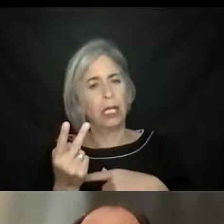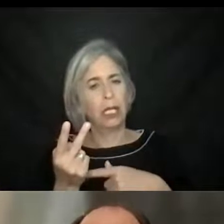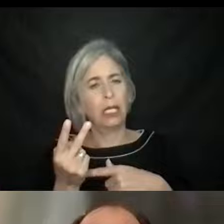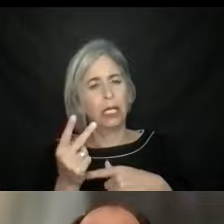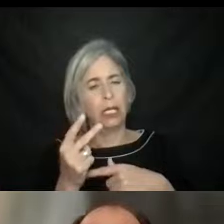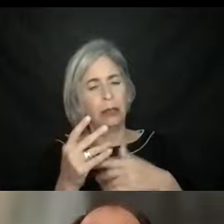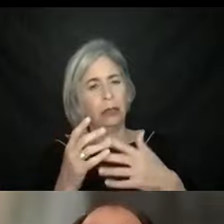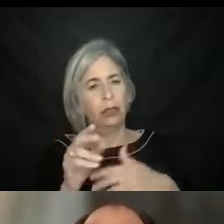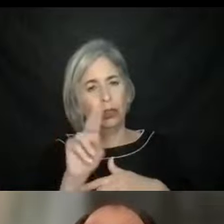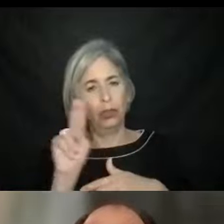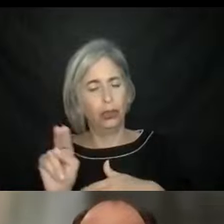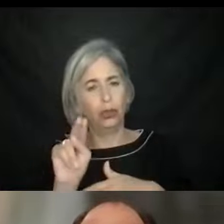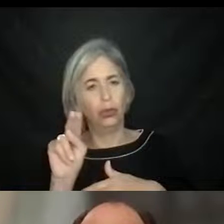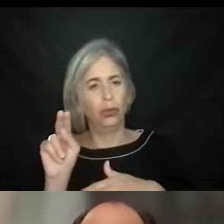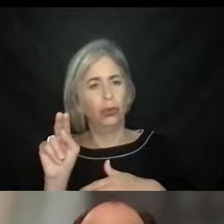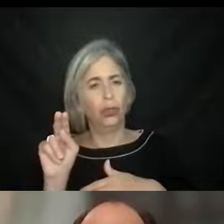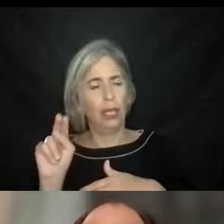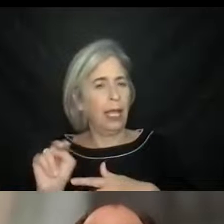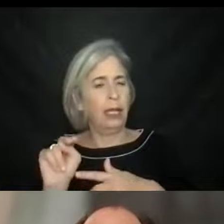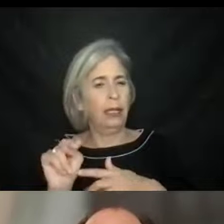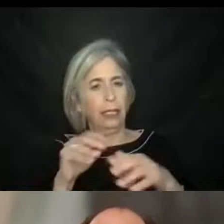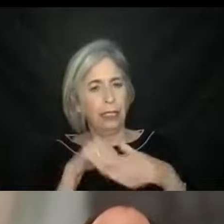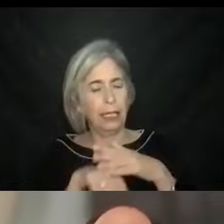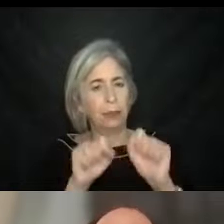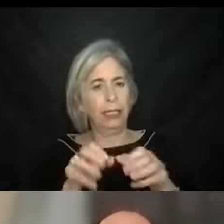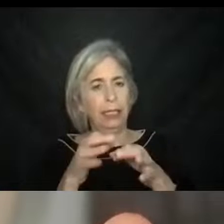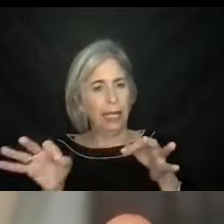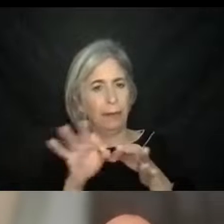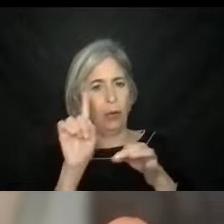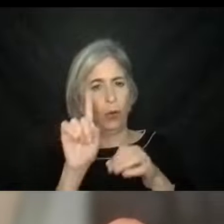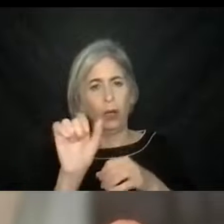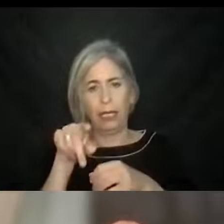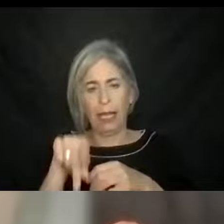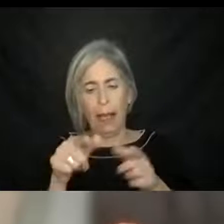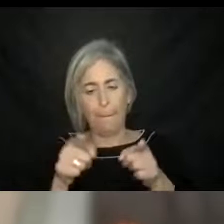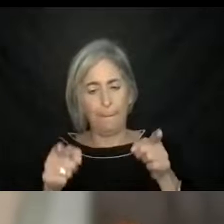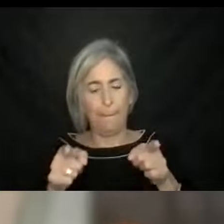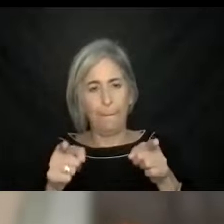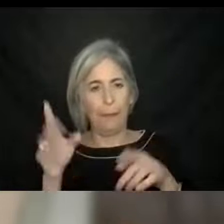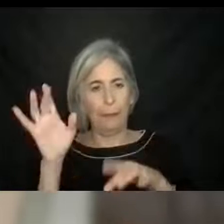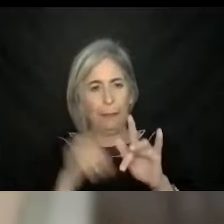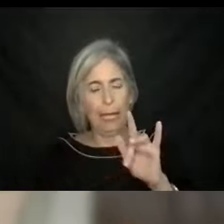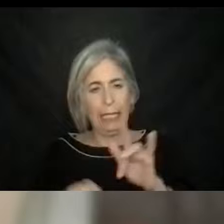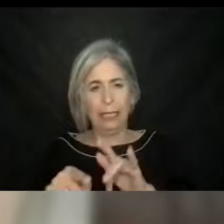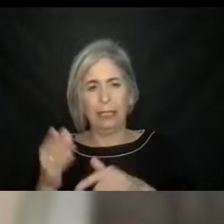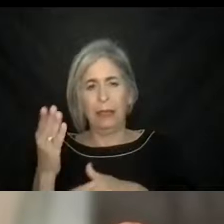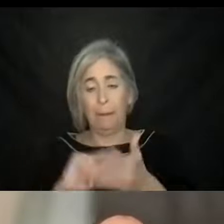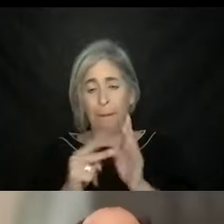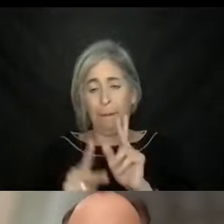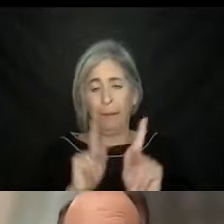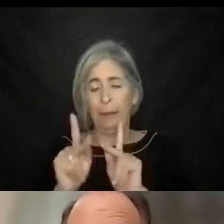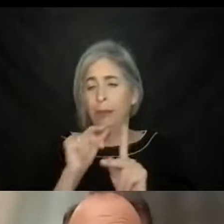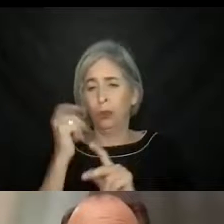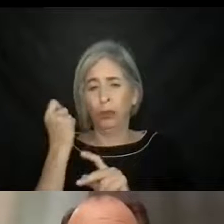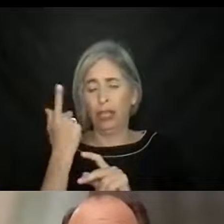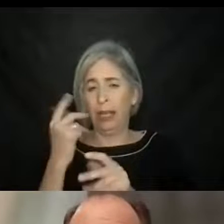implementation of EU accessibility legislation, I think one of the gaps is in also that people don't know what accessibility means. And to